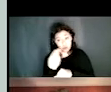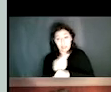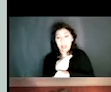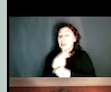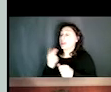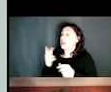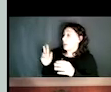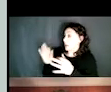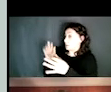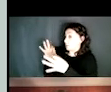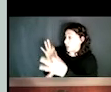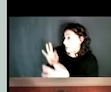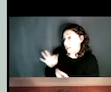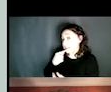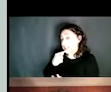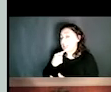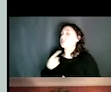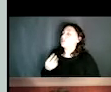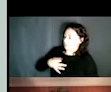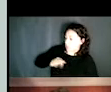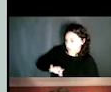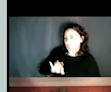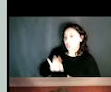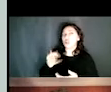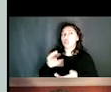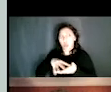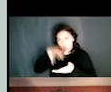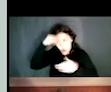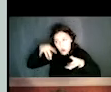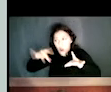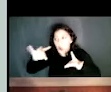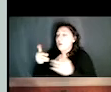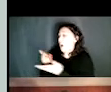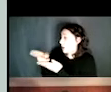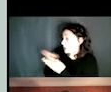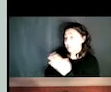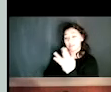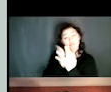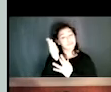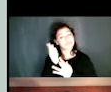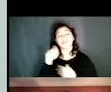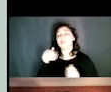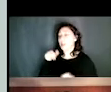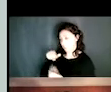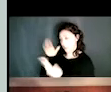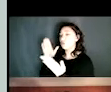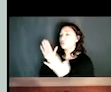and phenomenal, praising facilitators' honesty, transparency, and approachability.